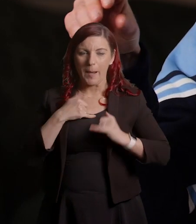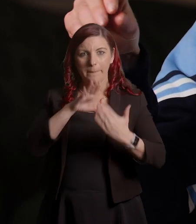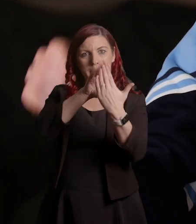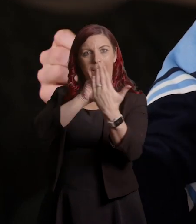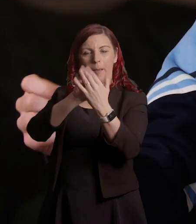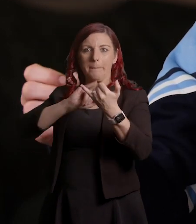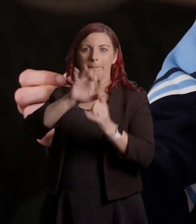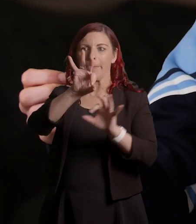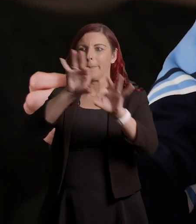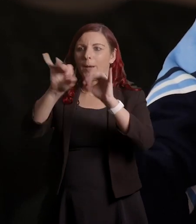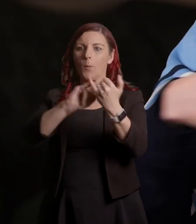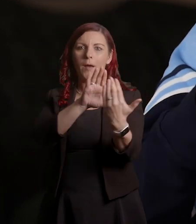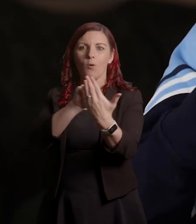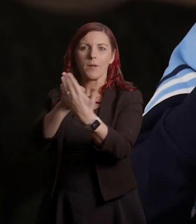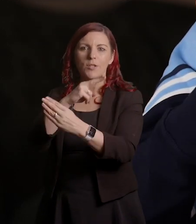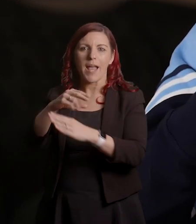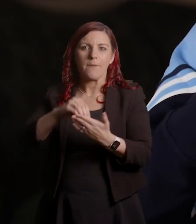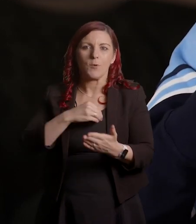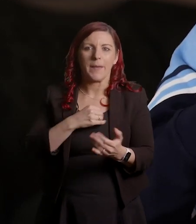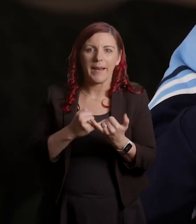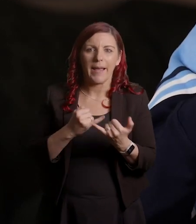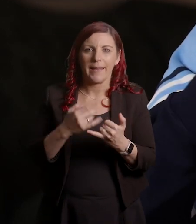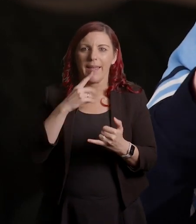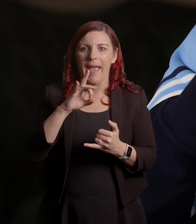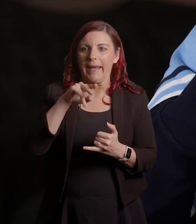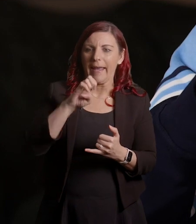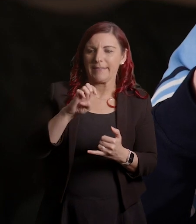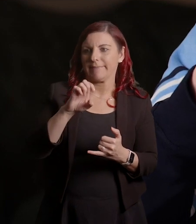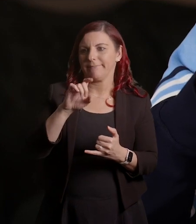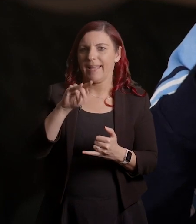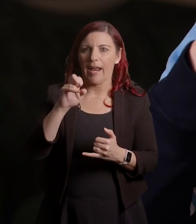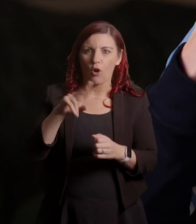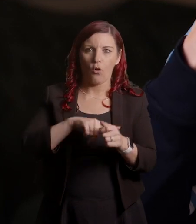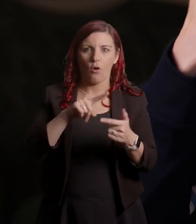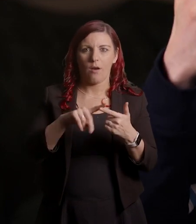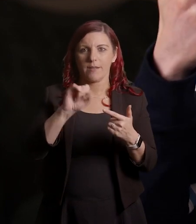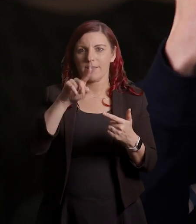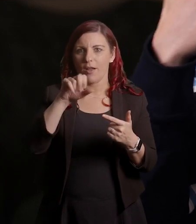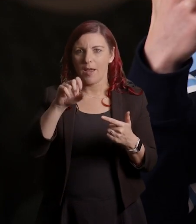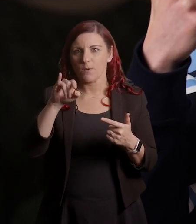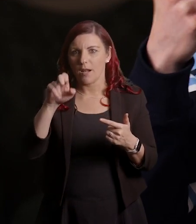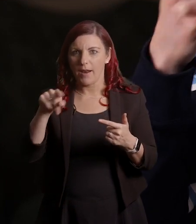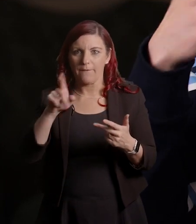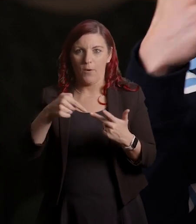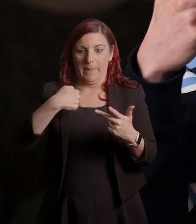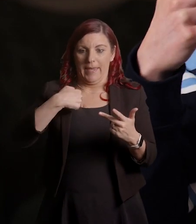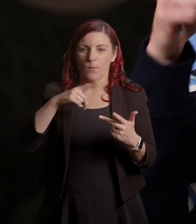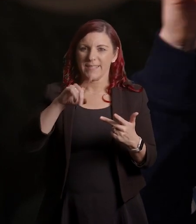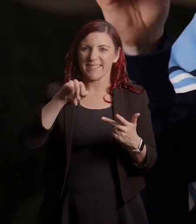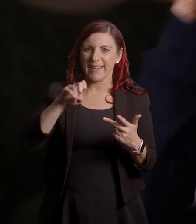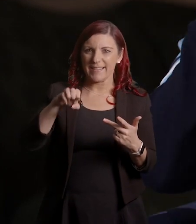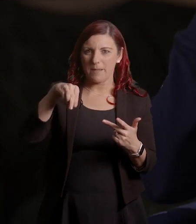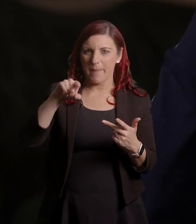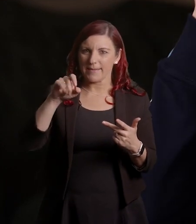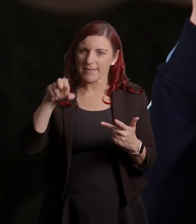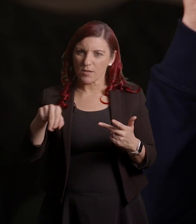is. It doesn't have to be Sonia O'Sullivan, or it doesn't have to be Katie Taylor, or, you know, for me it was Denise